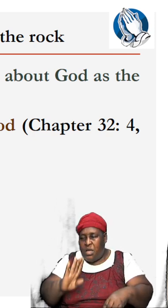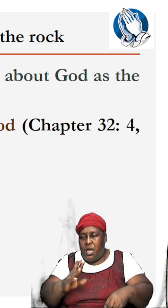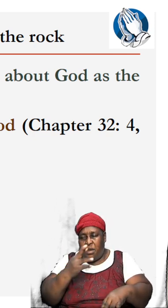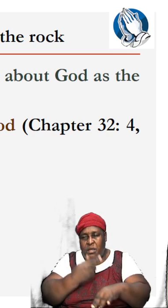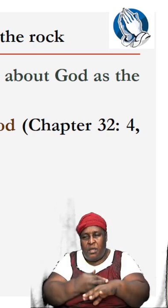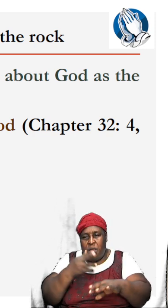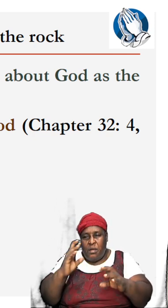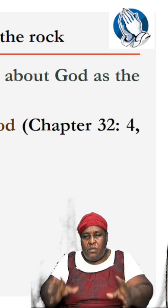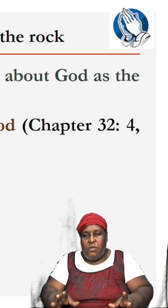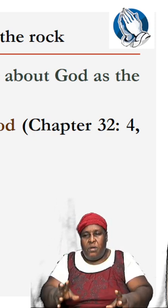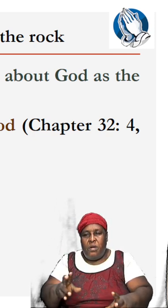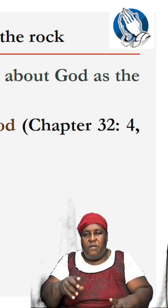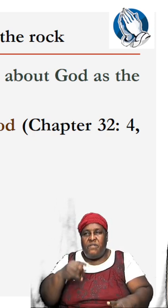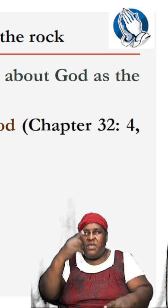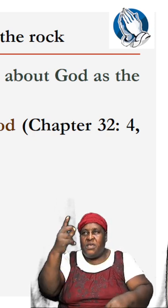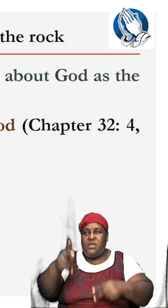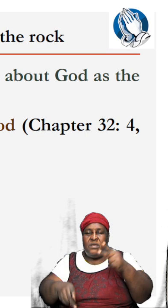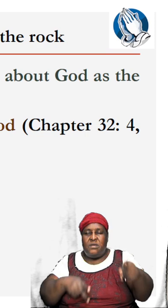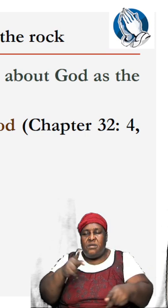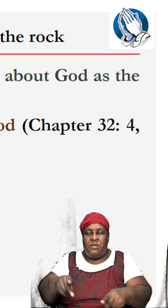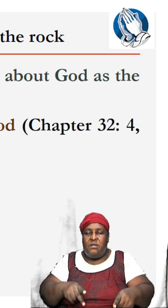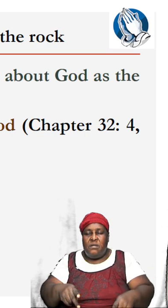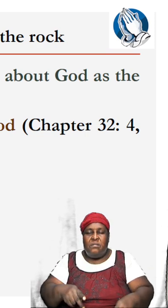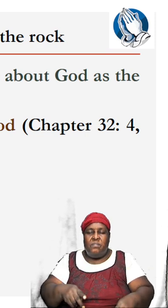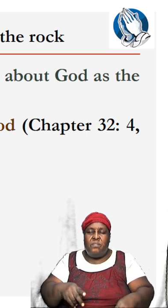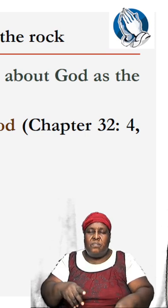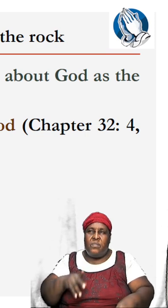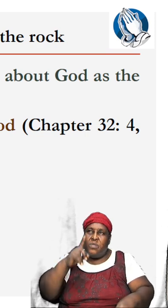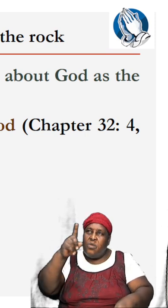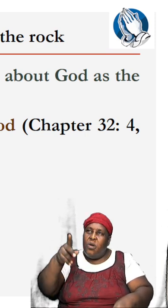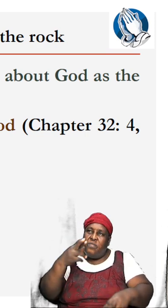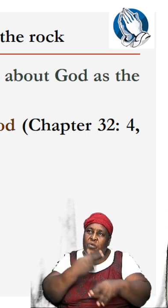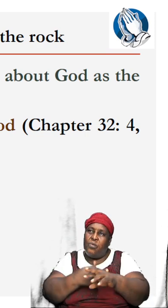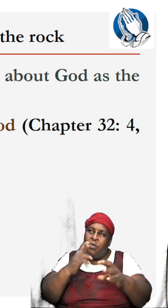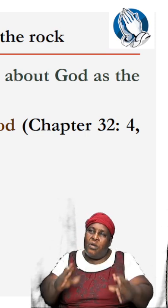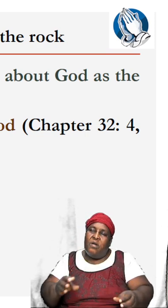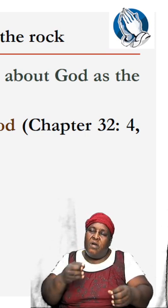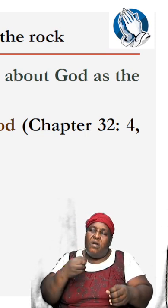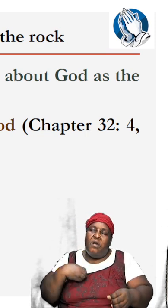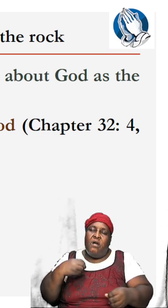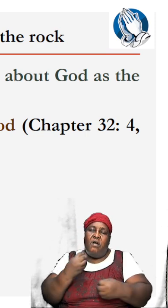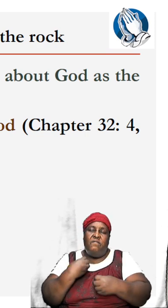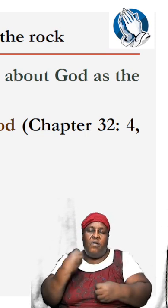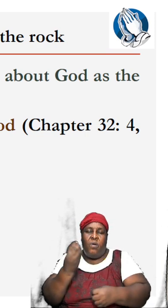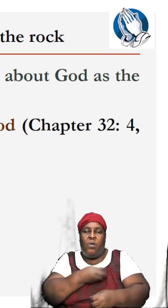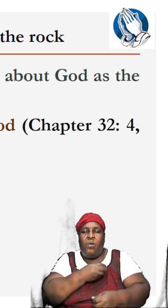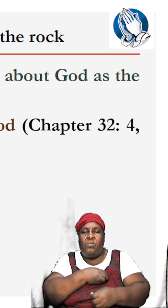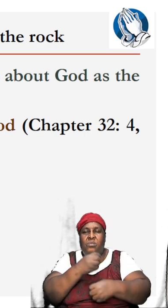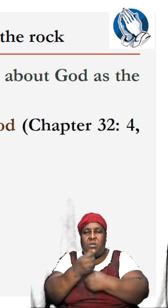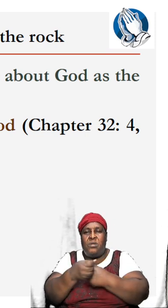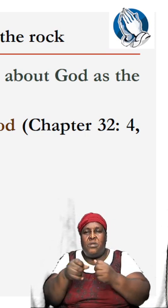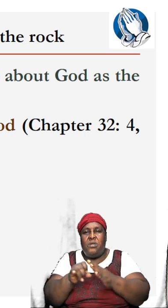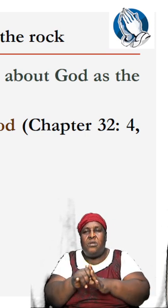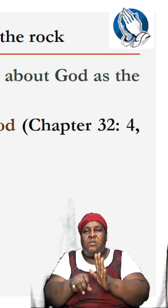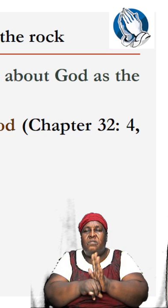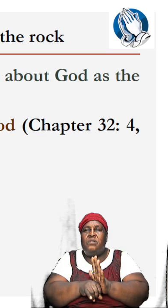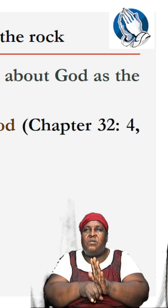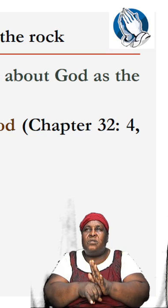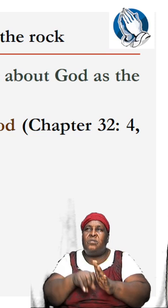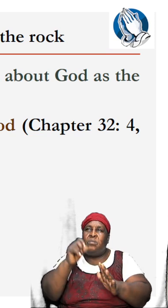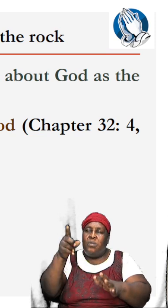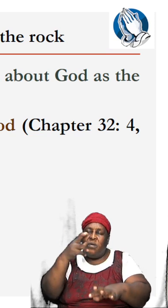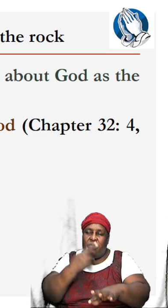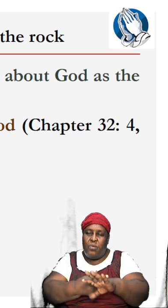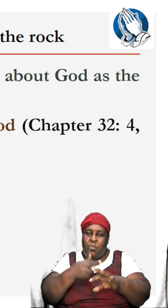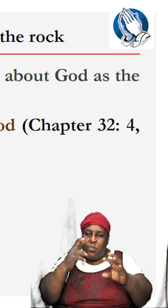his people. He said, you are the rock of our salvation. He said, you are the rock who begot them. He said, you are